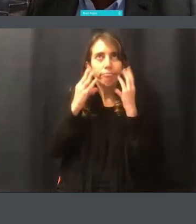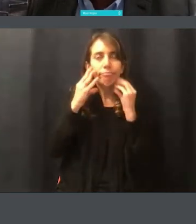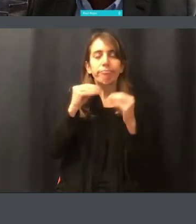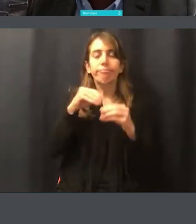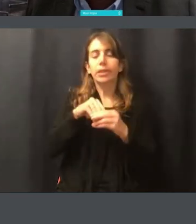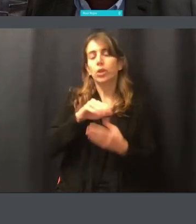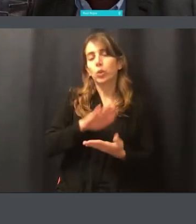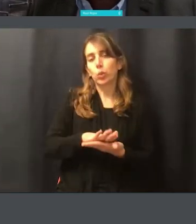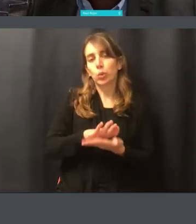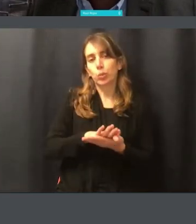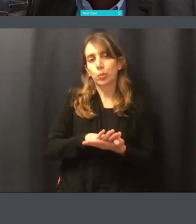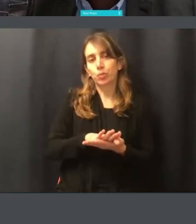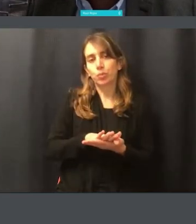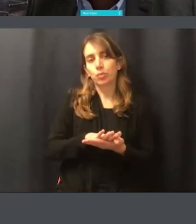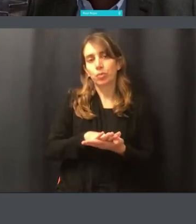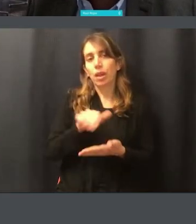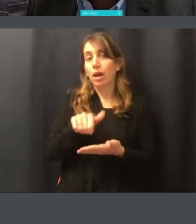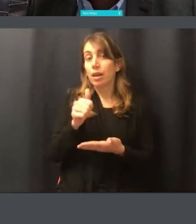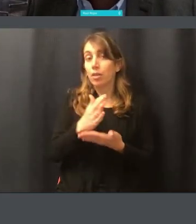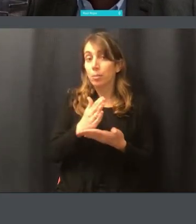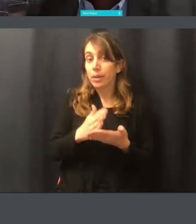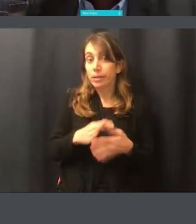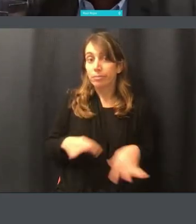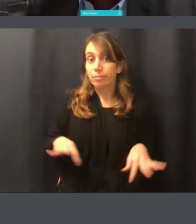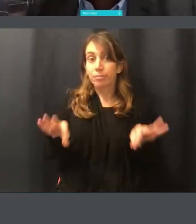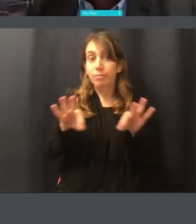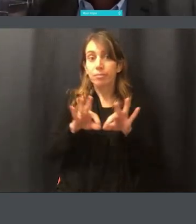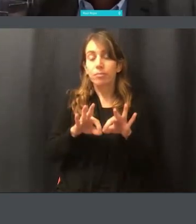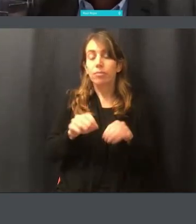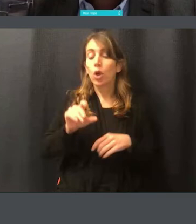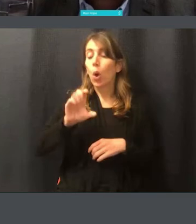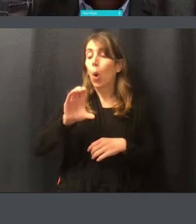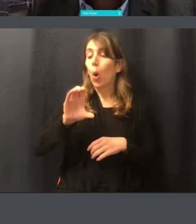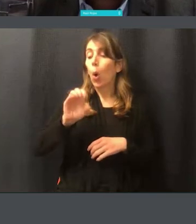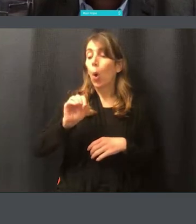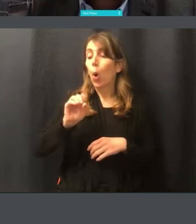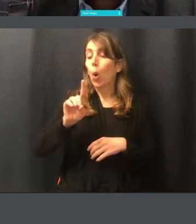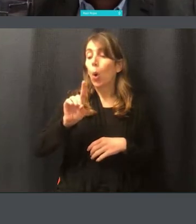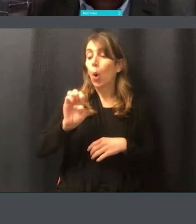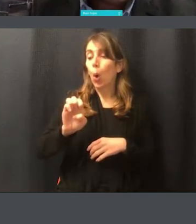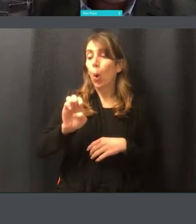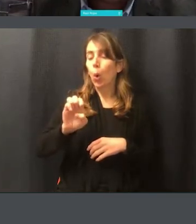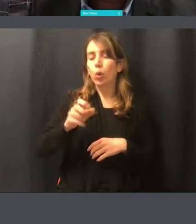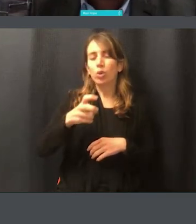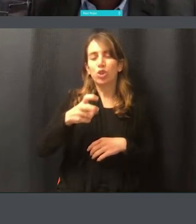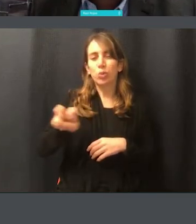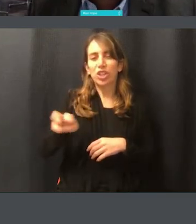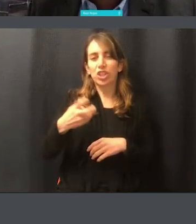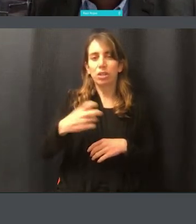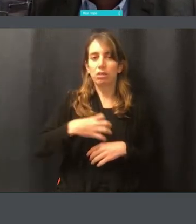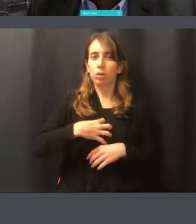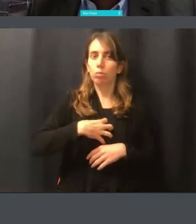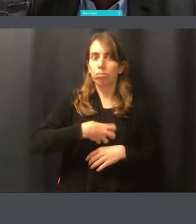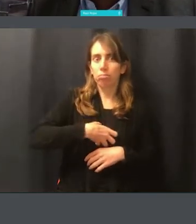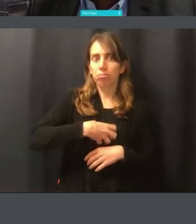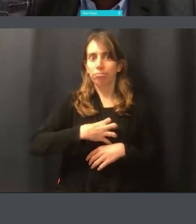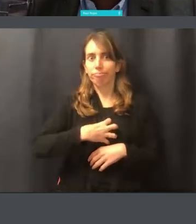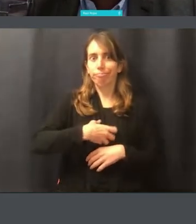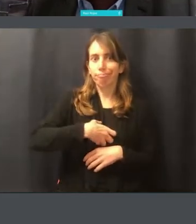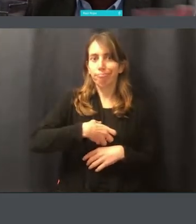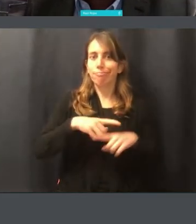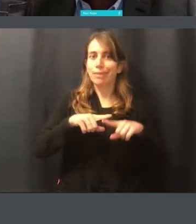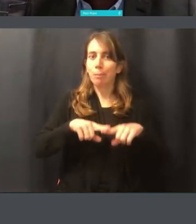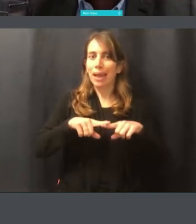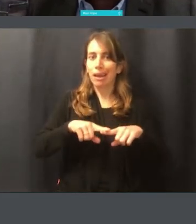Okay, another piece that I think is important to talk about is code switching. A lot of us have heard of code switching, so I was do code switching. And